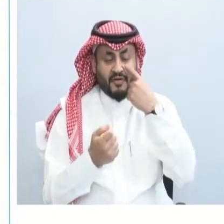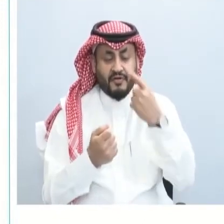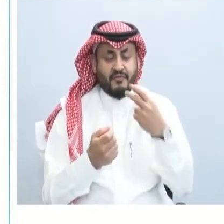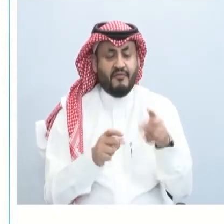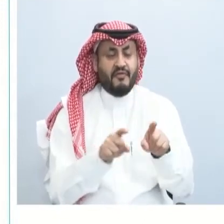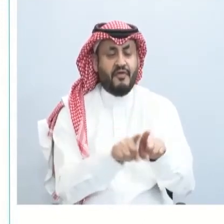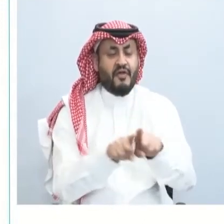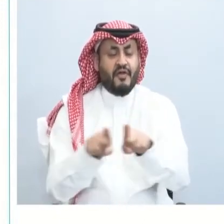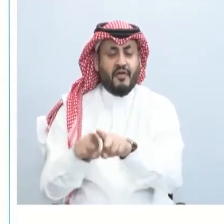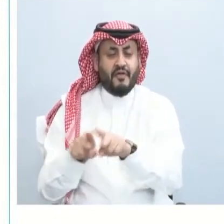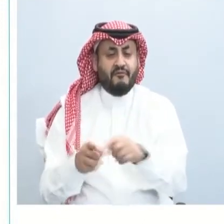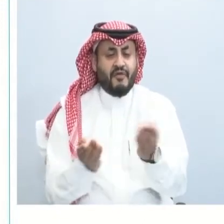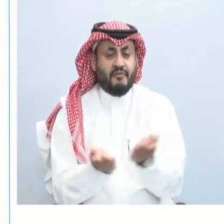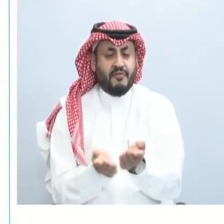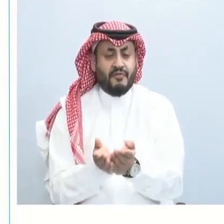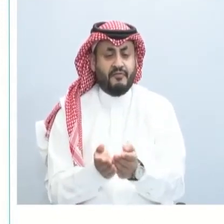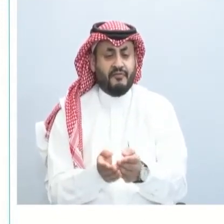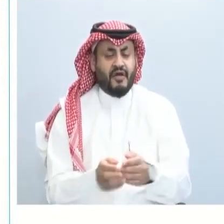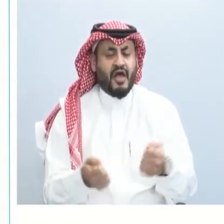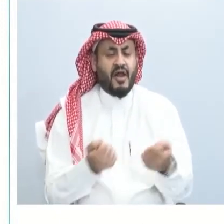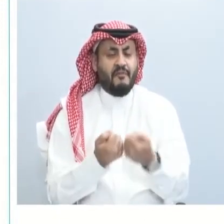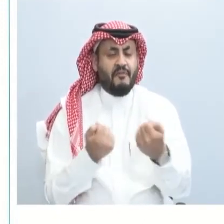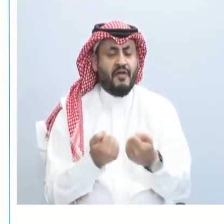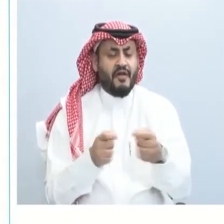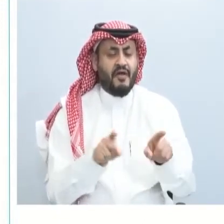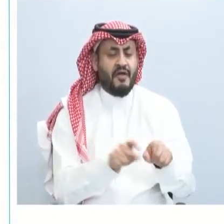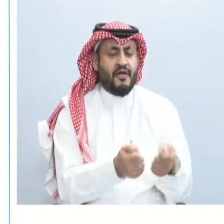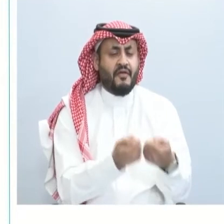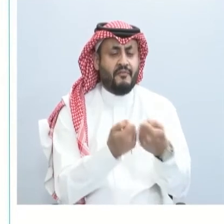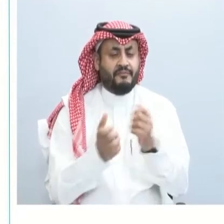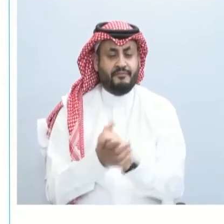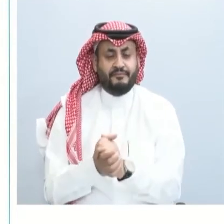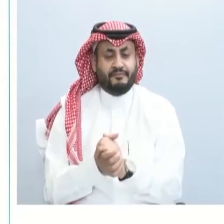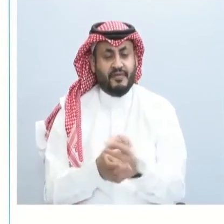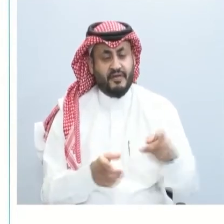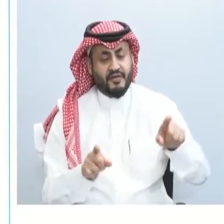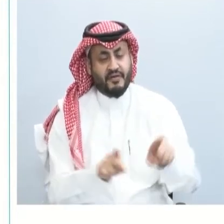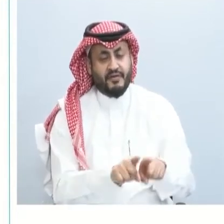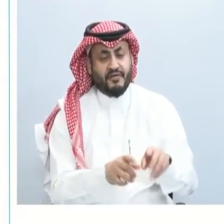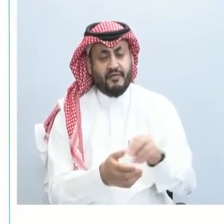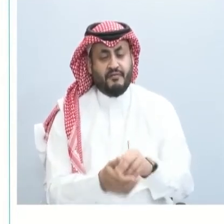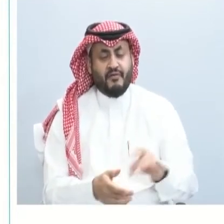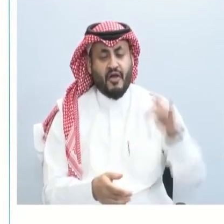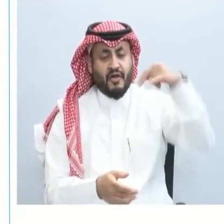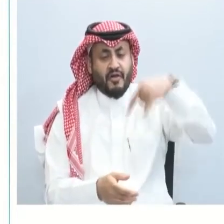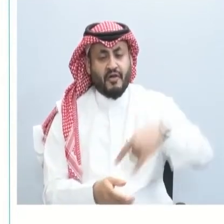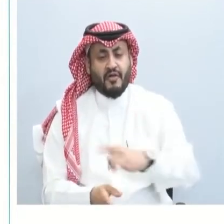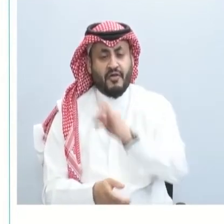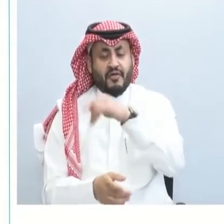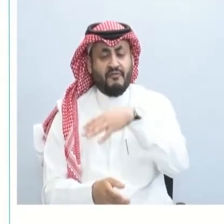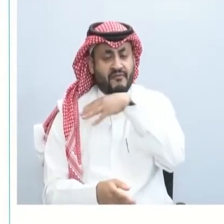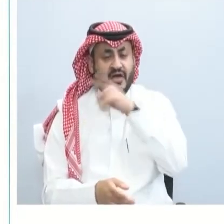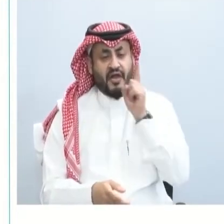from school and played with them. Then we went on rides with our